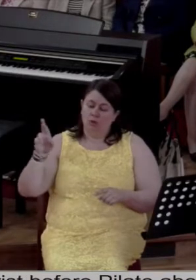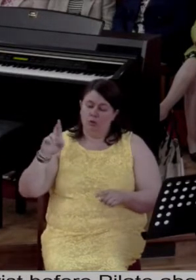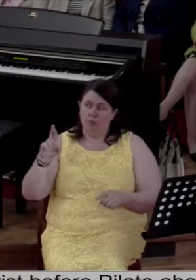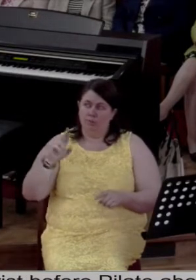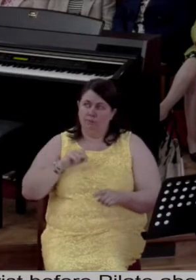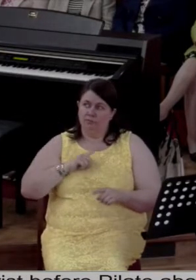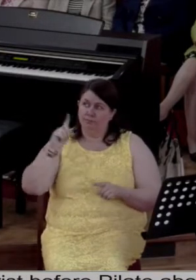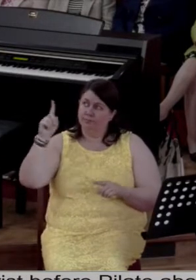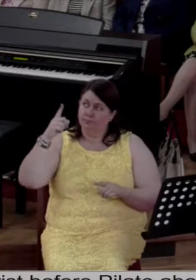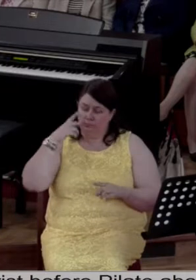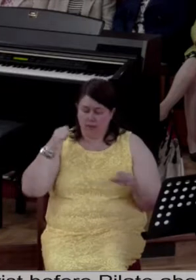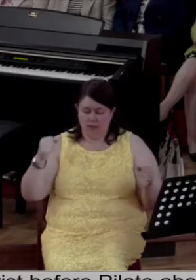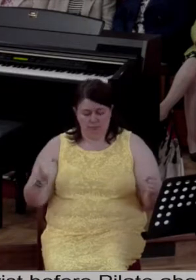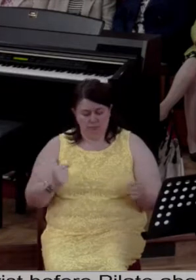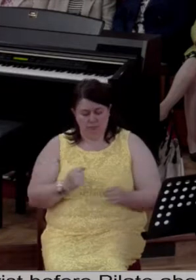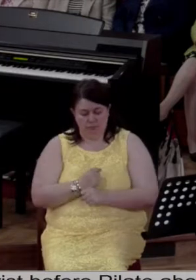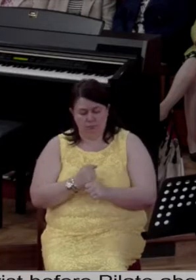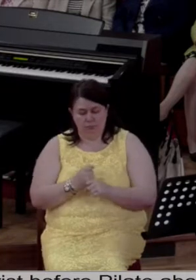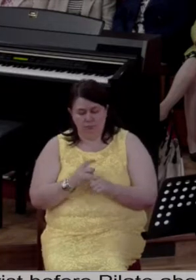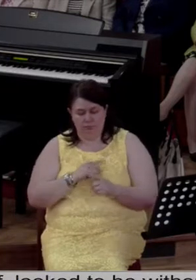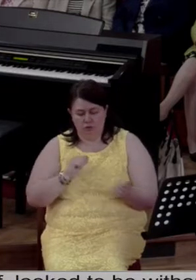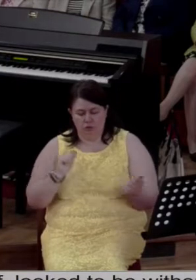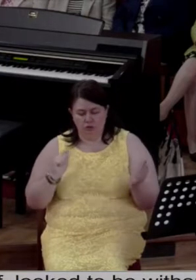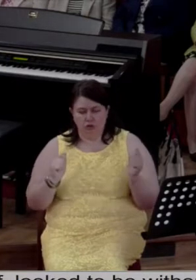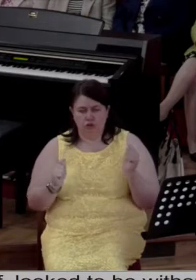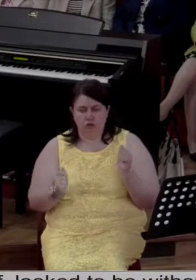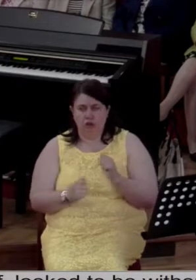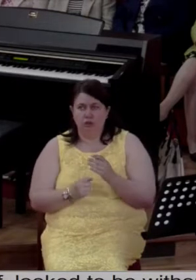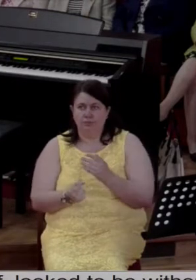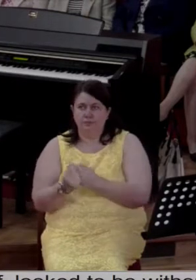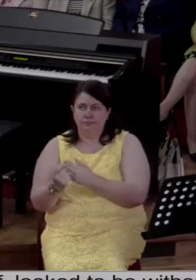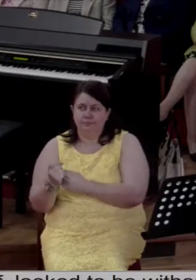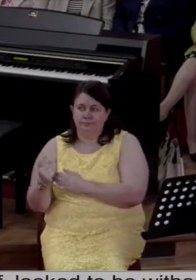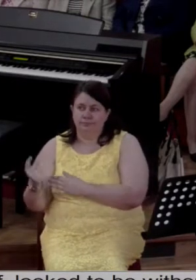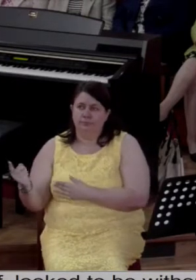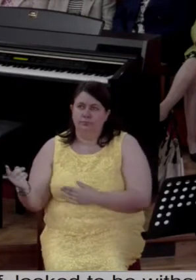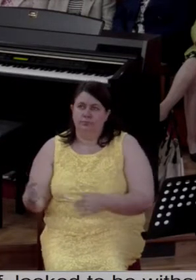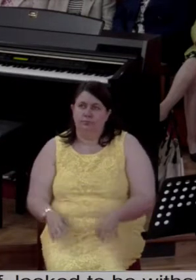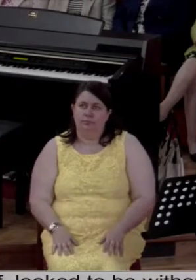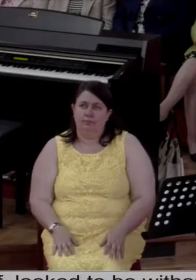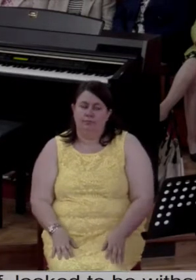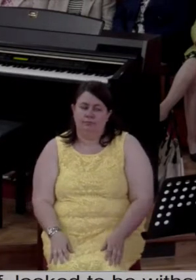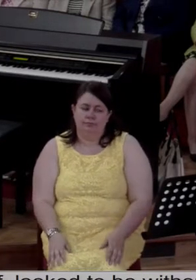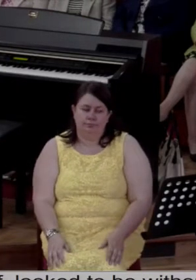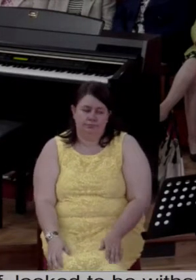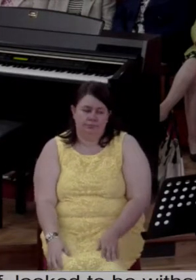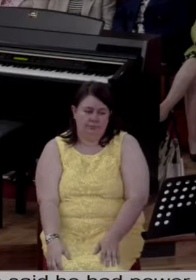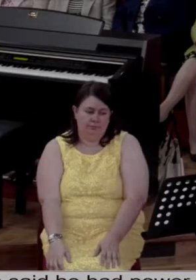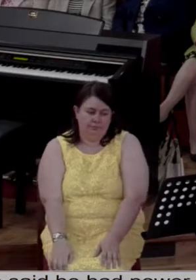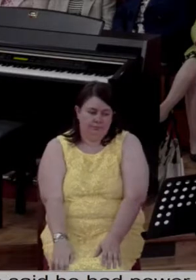ability to change situations that look